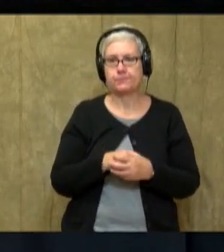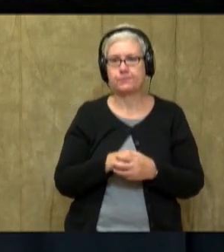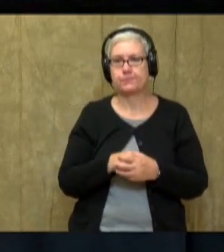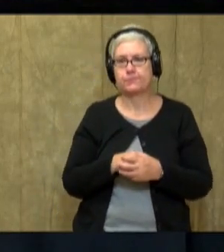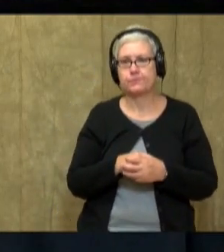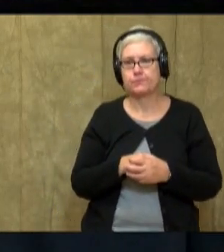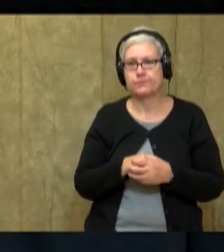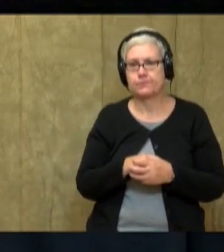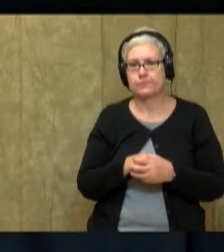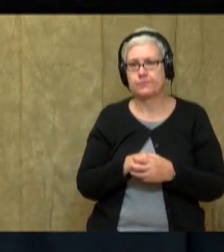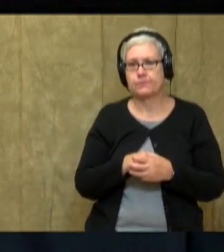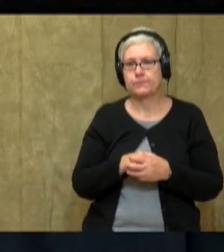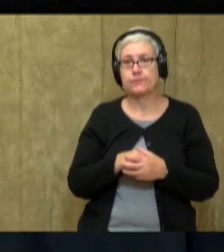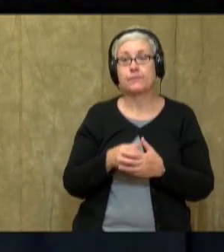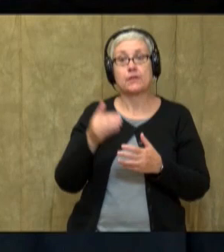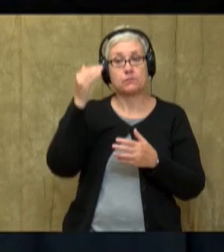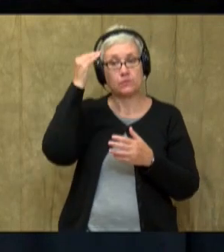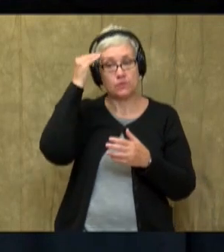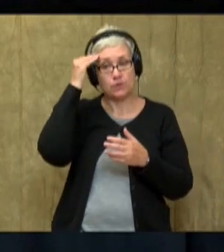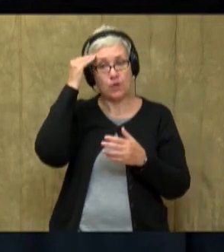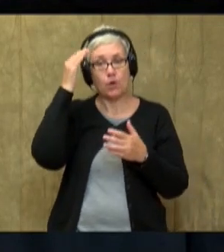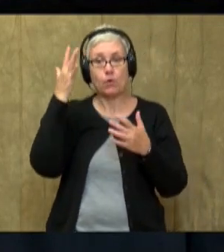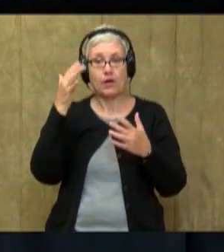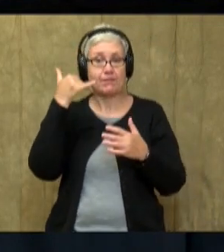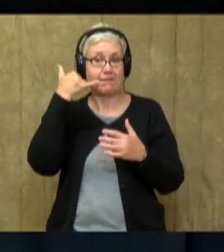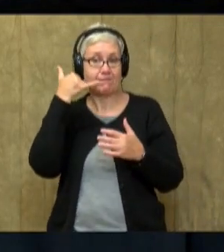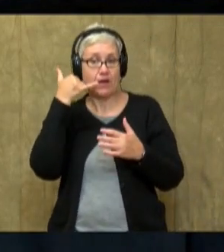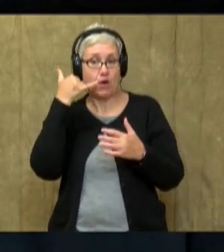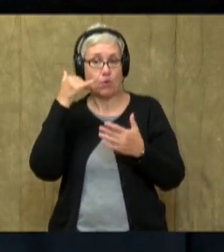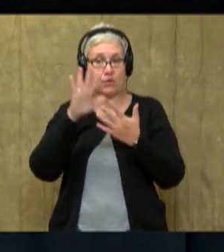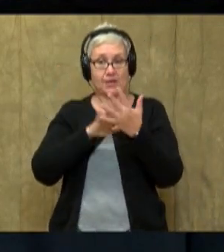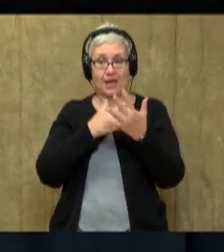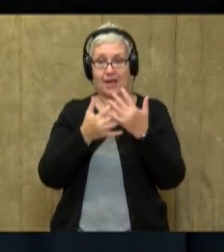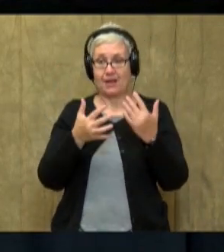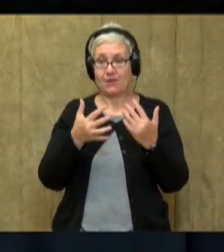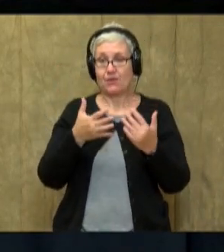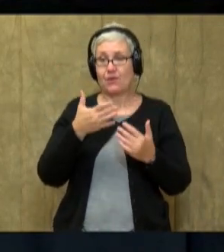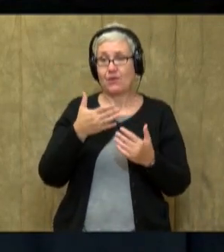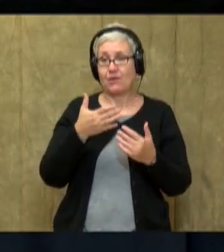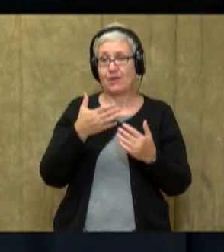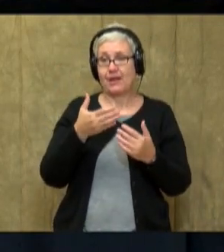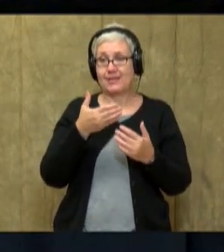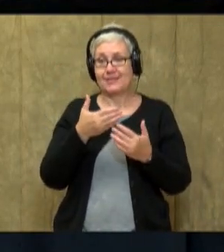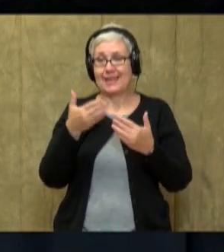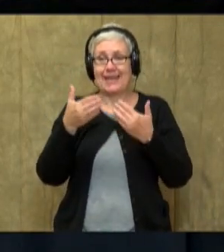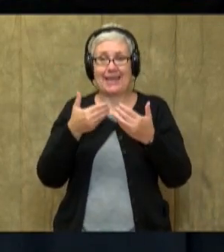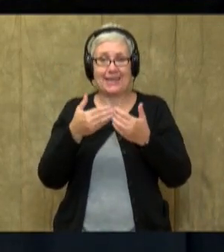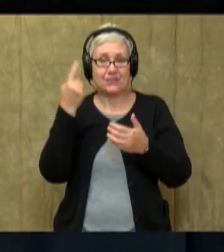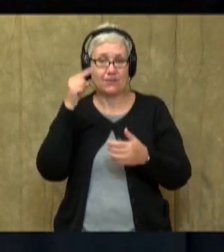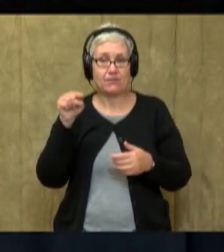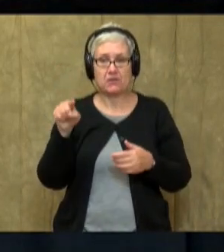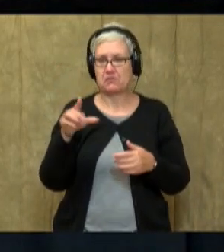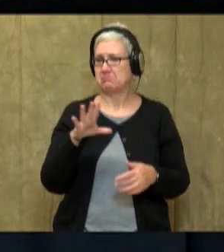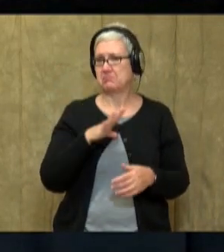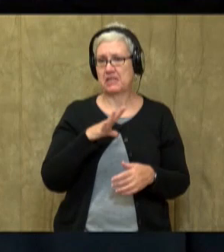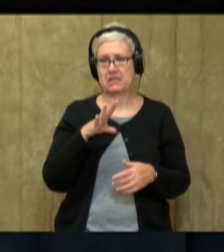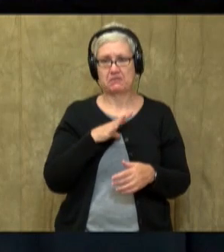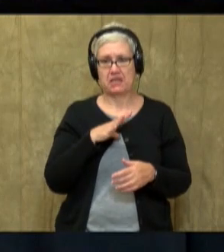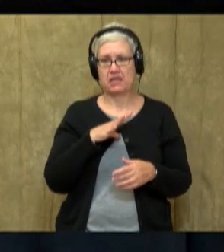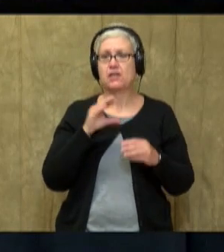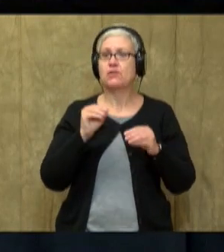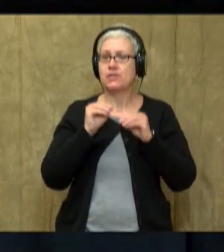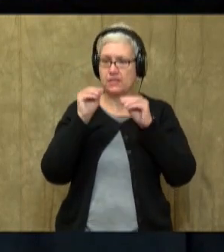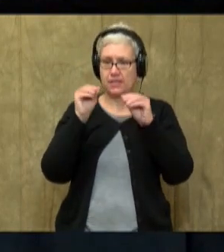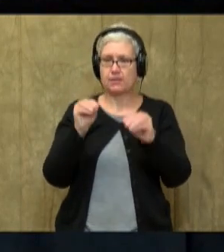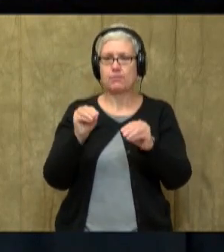you know that you'll keep up with a digital calendar better, then that's fine. Make sure that you put those assignments inside your digital calendar.